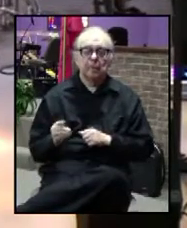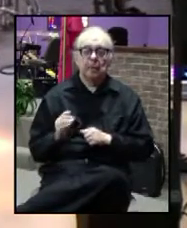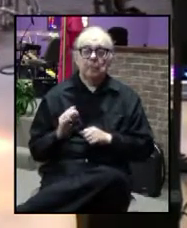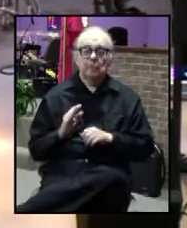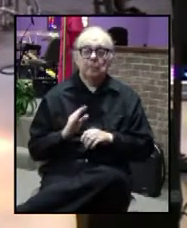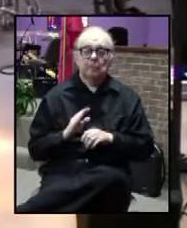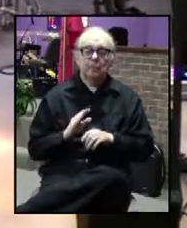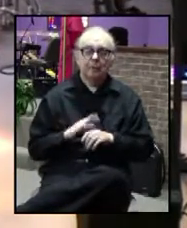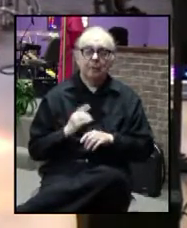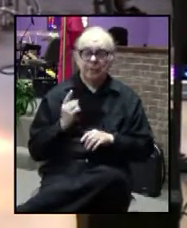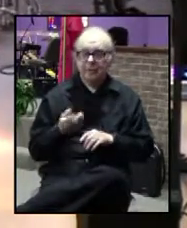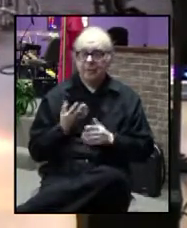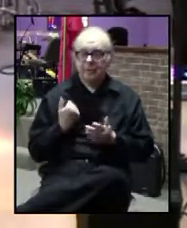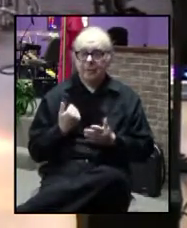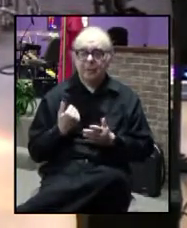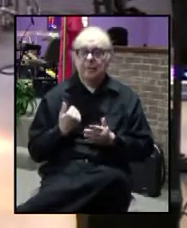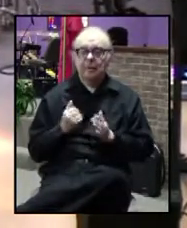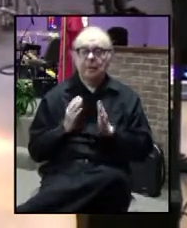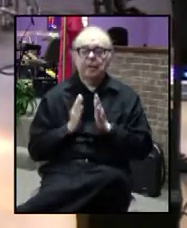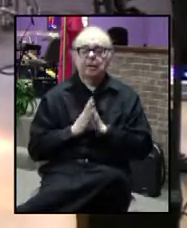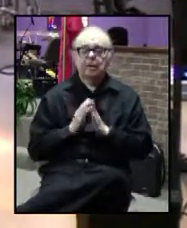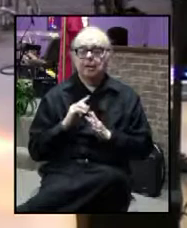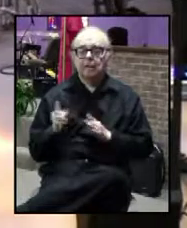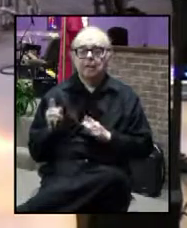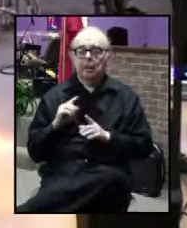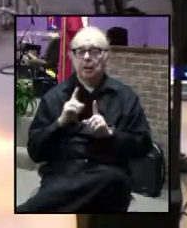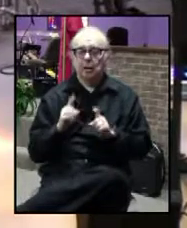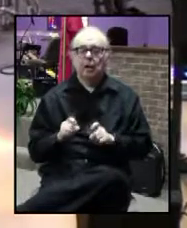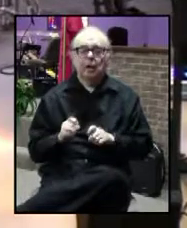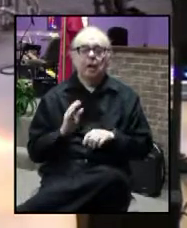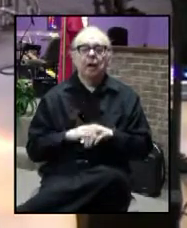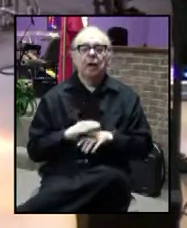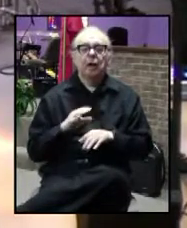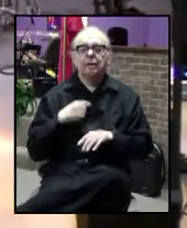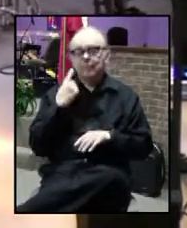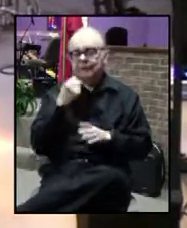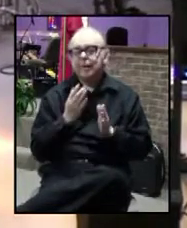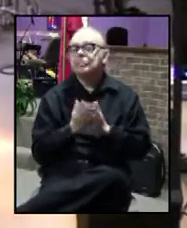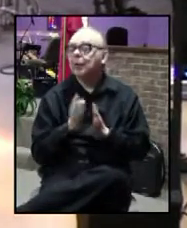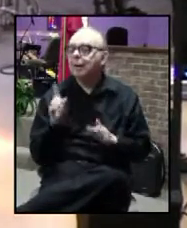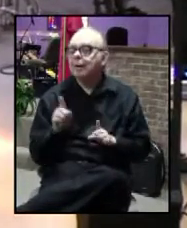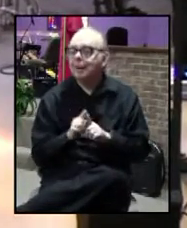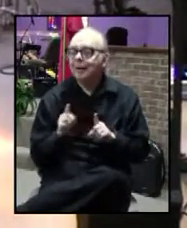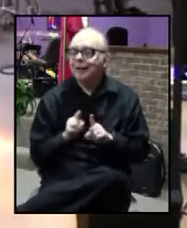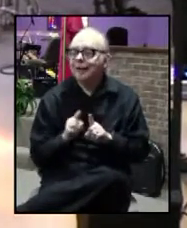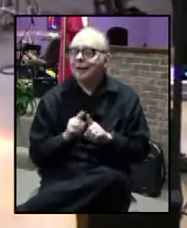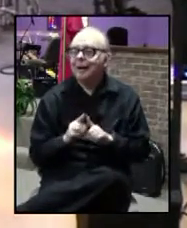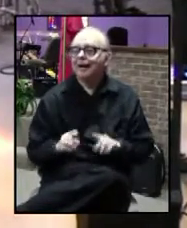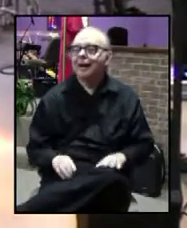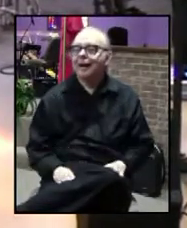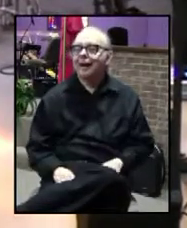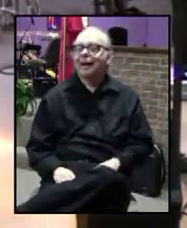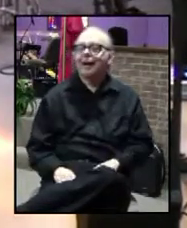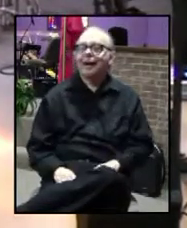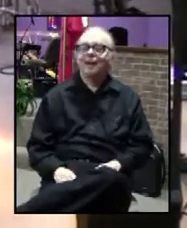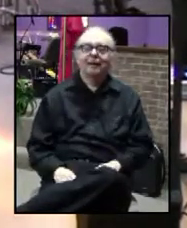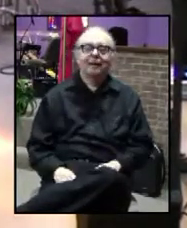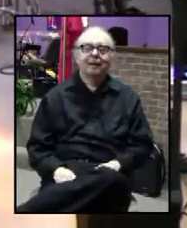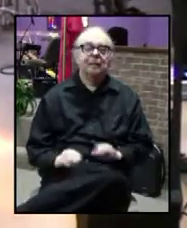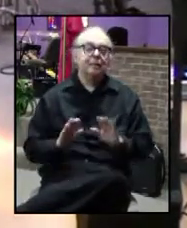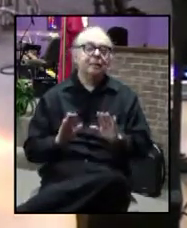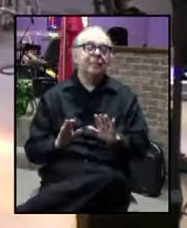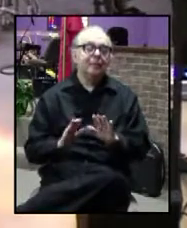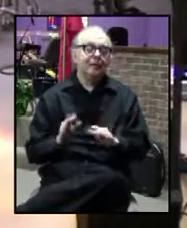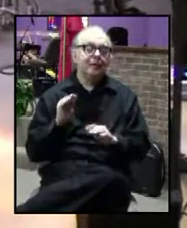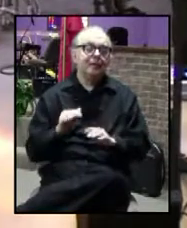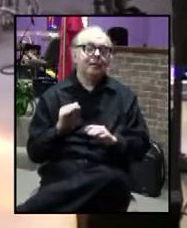you, because I'm asking you those questions on Facebook. That will a gently reminder, a